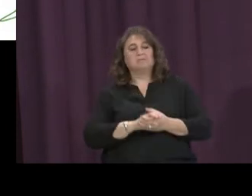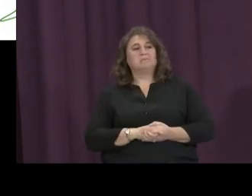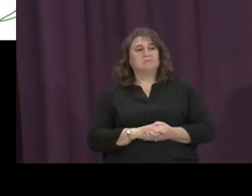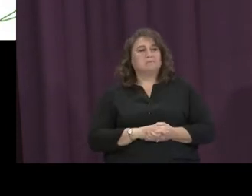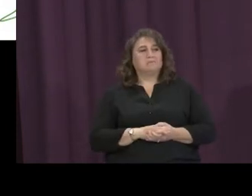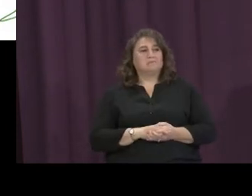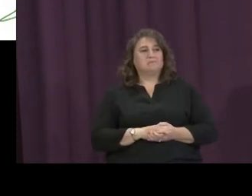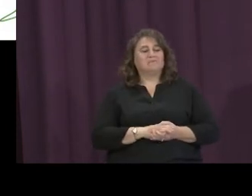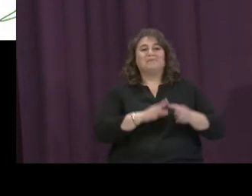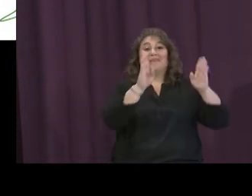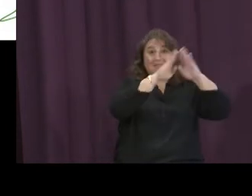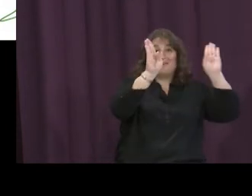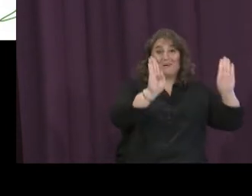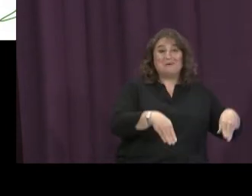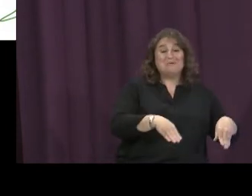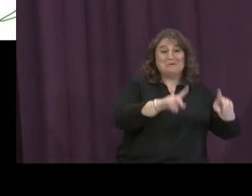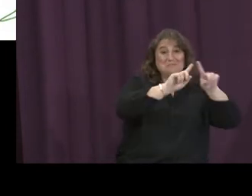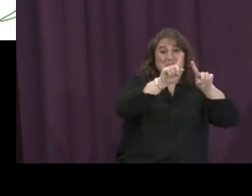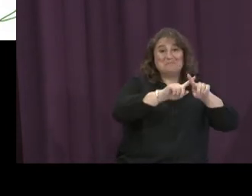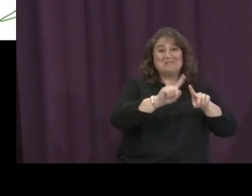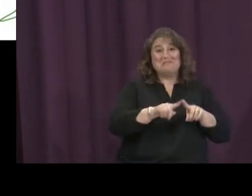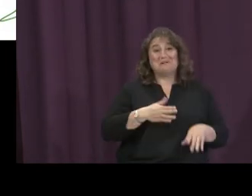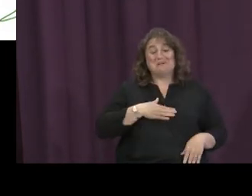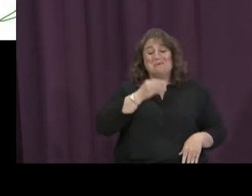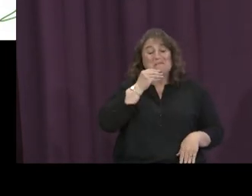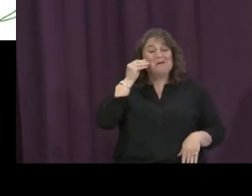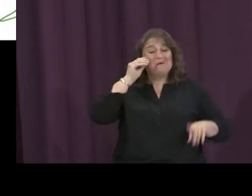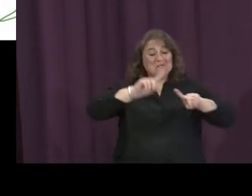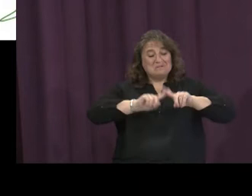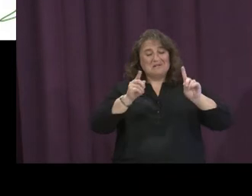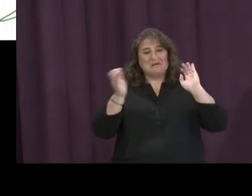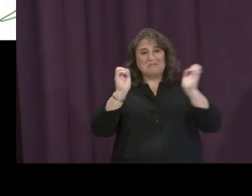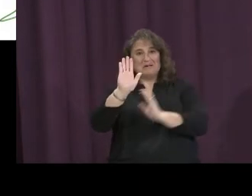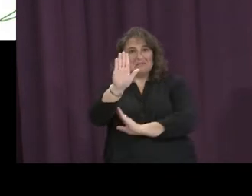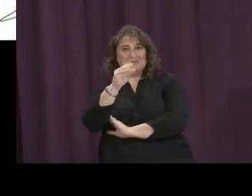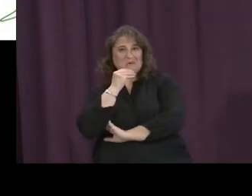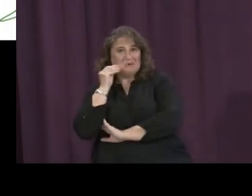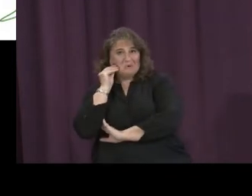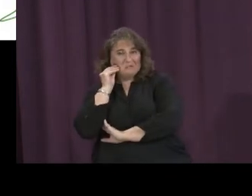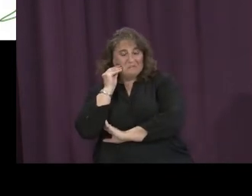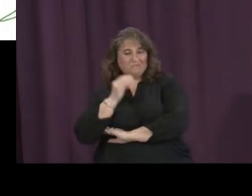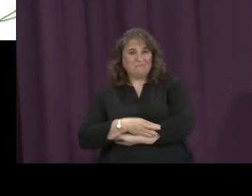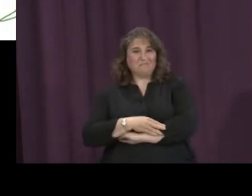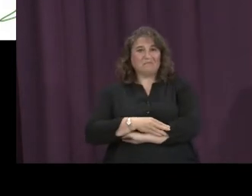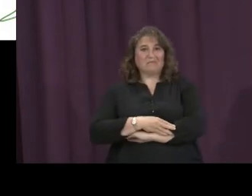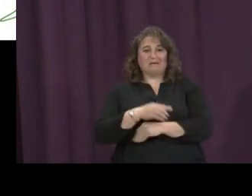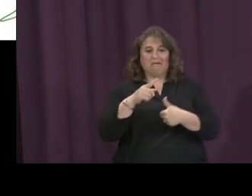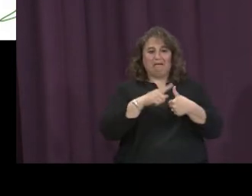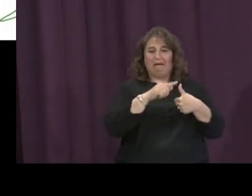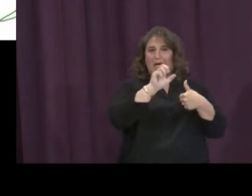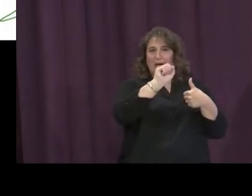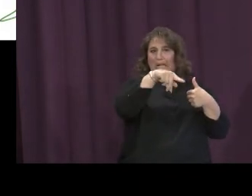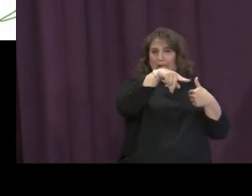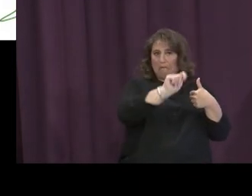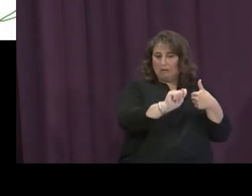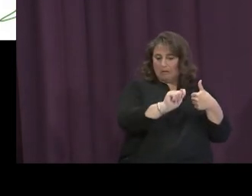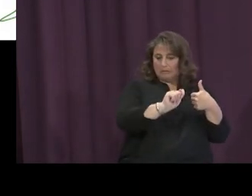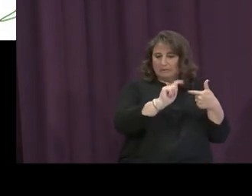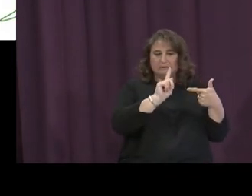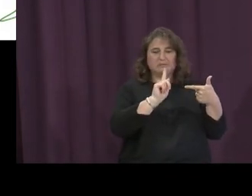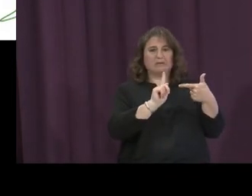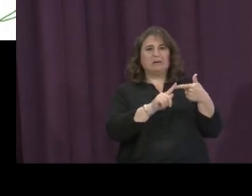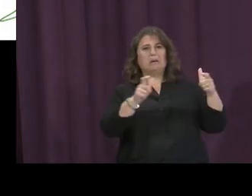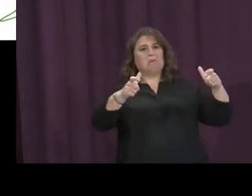Our homes are all different, right? Yeah. You know? Yeah. So, you know, we could live in an apartment, we could have